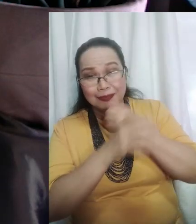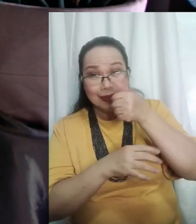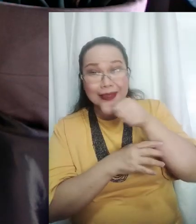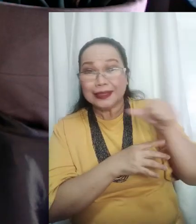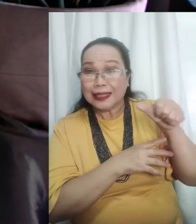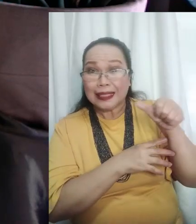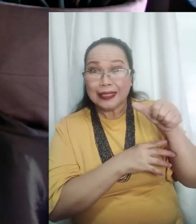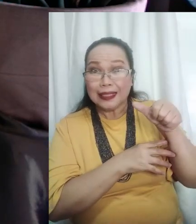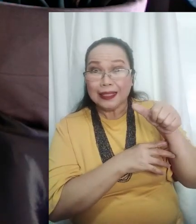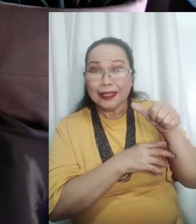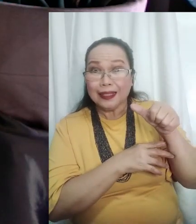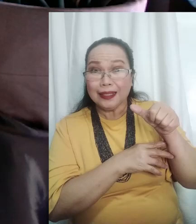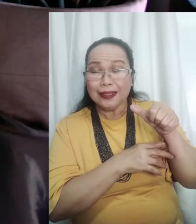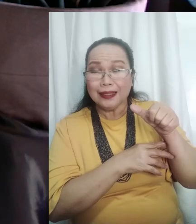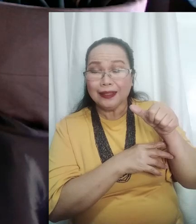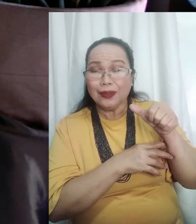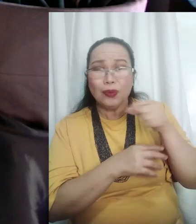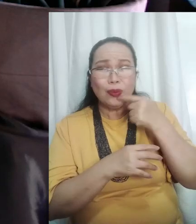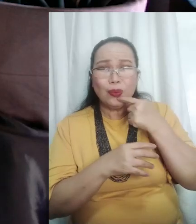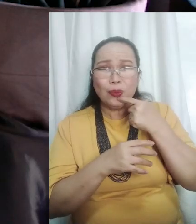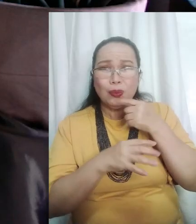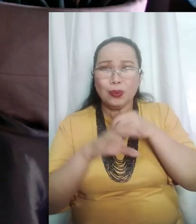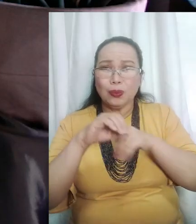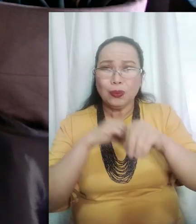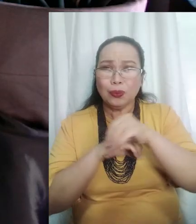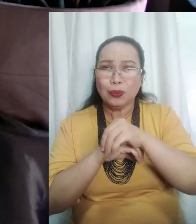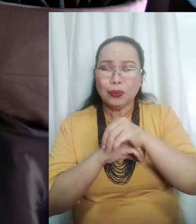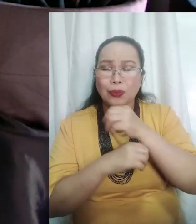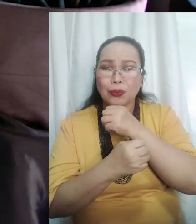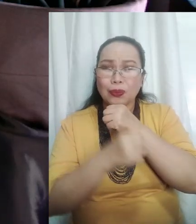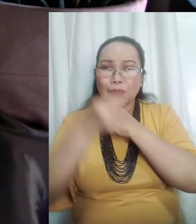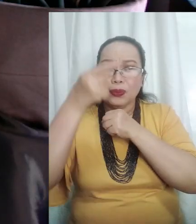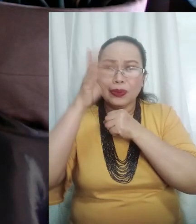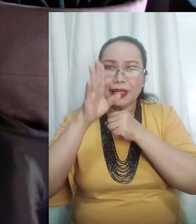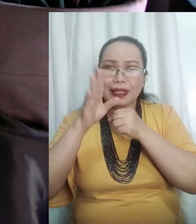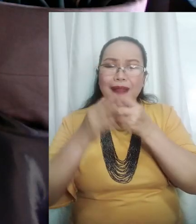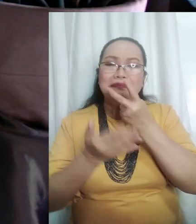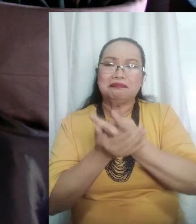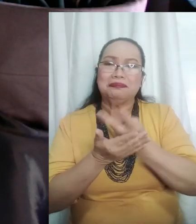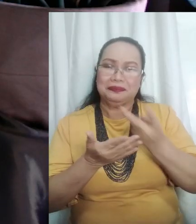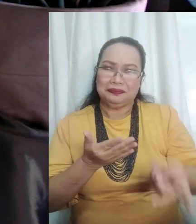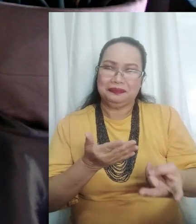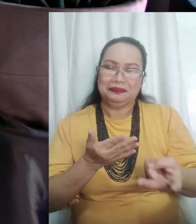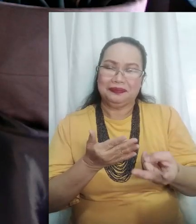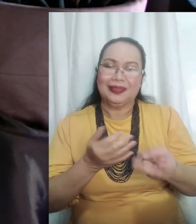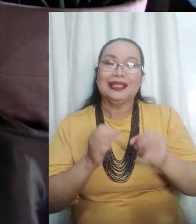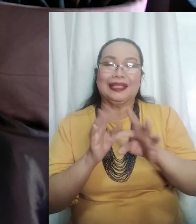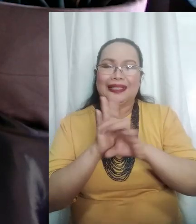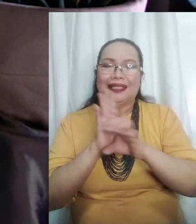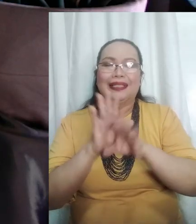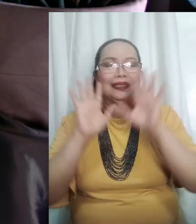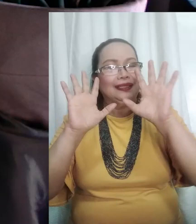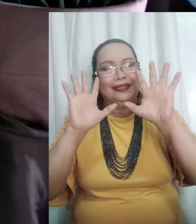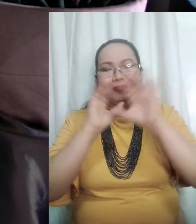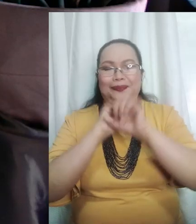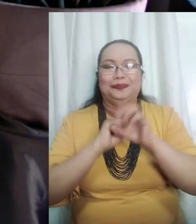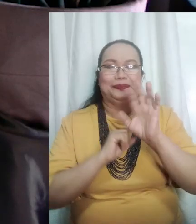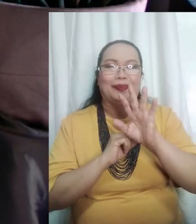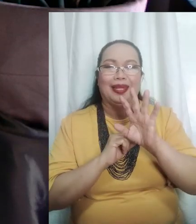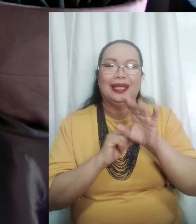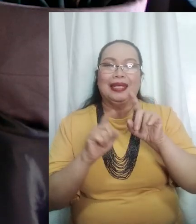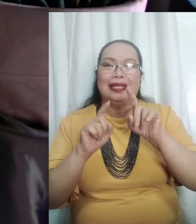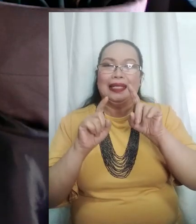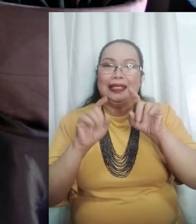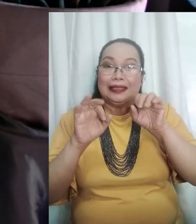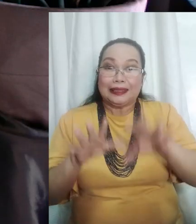Because anything replacing that fails the test. You know, let me just say this. This test